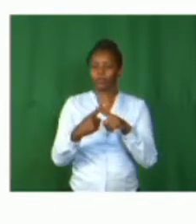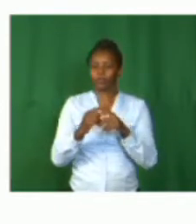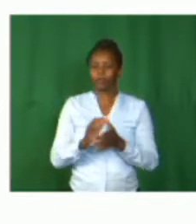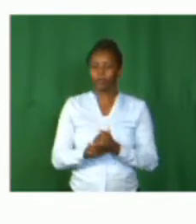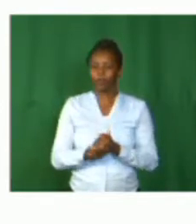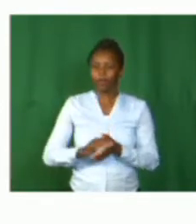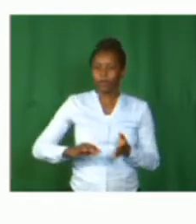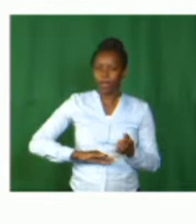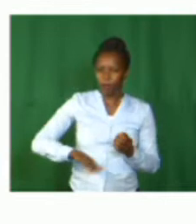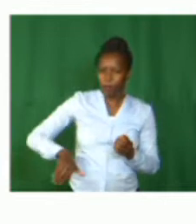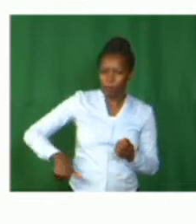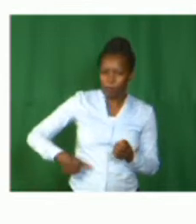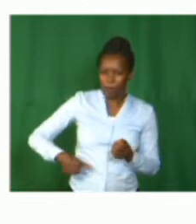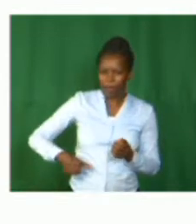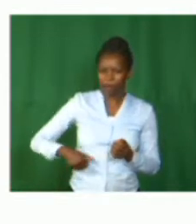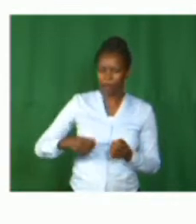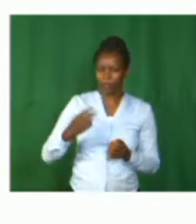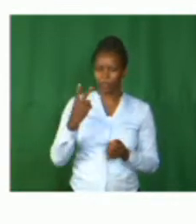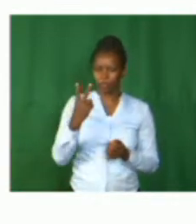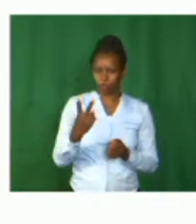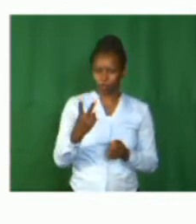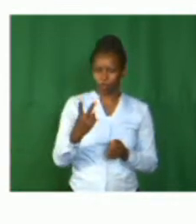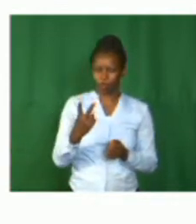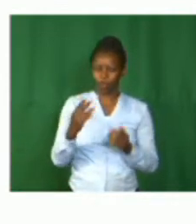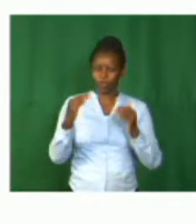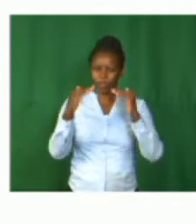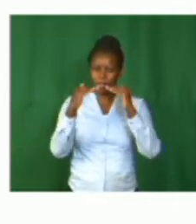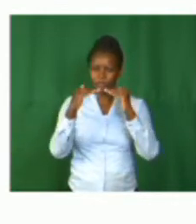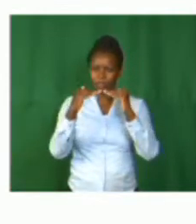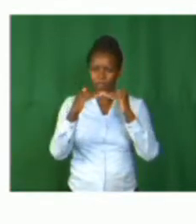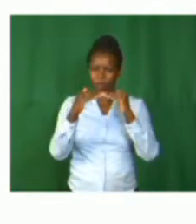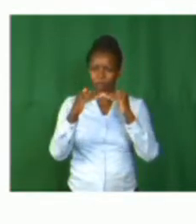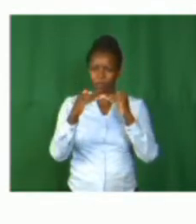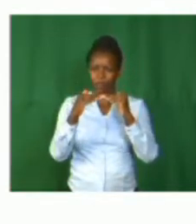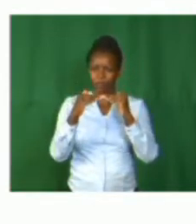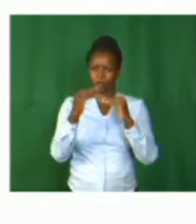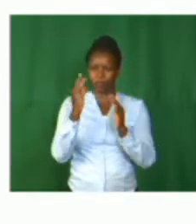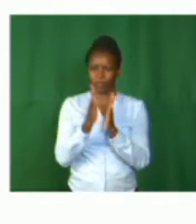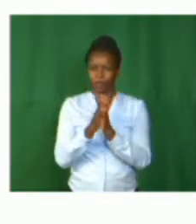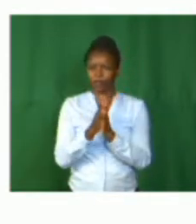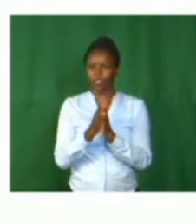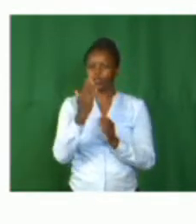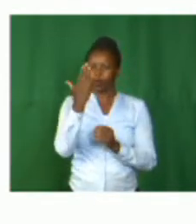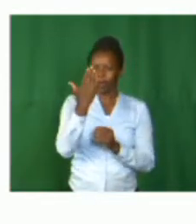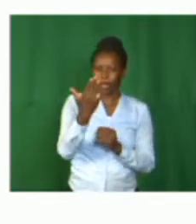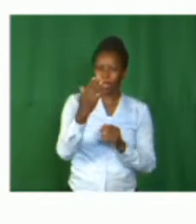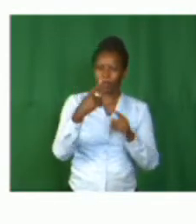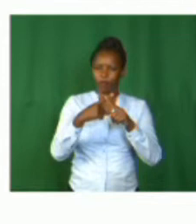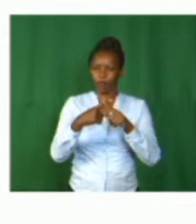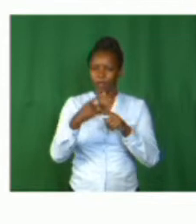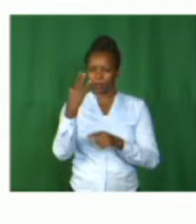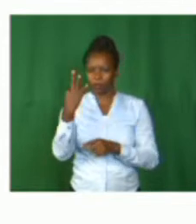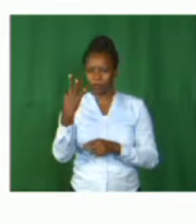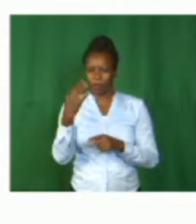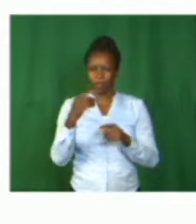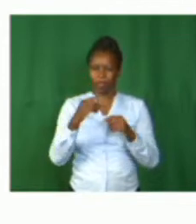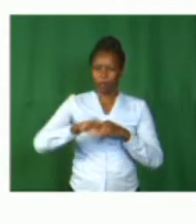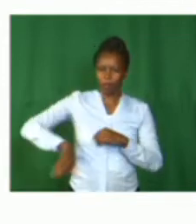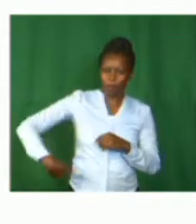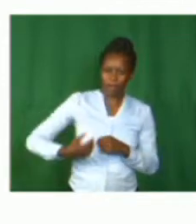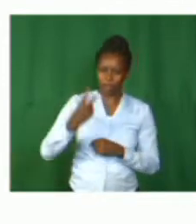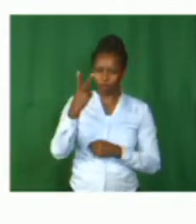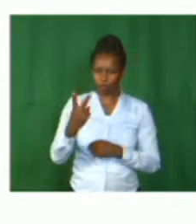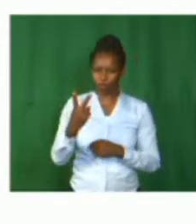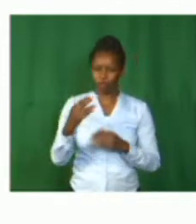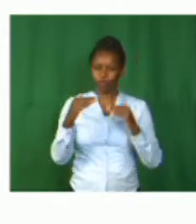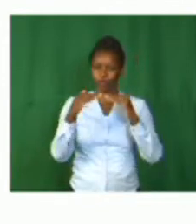now -3, and then -2. So 9 plus 3 minus 2 is going to give us 10, which means now the corresponding